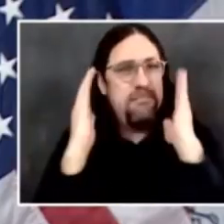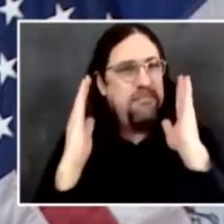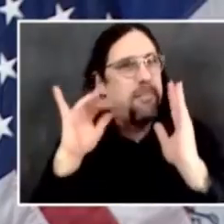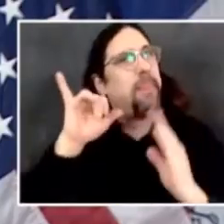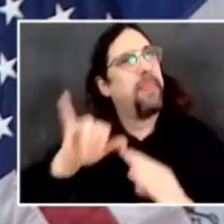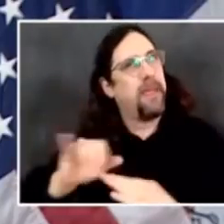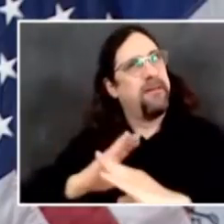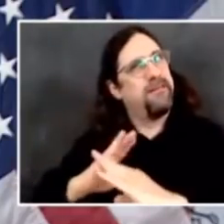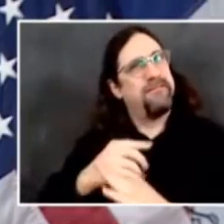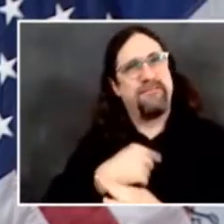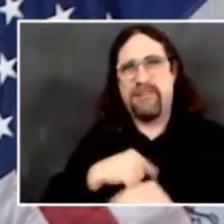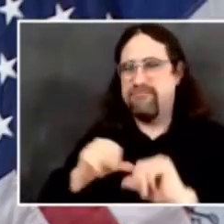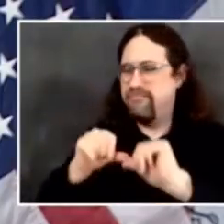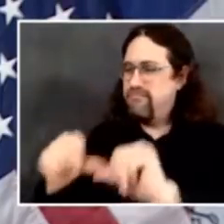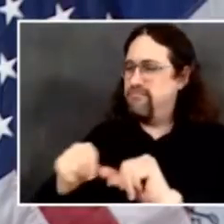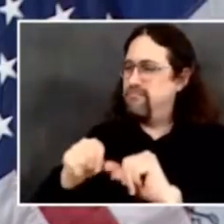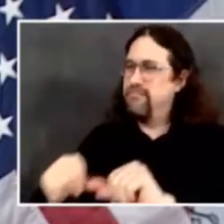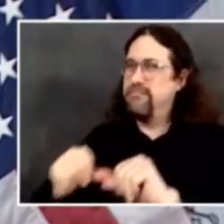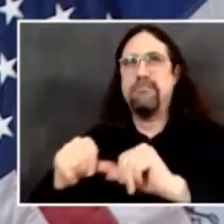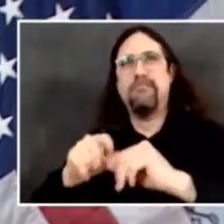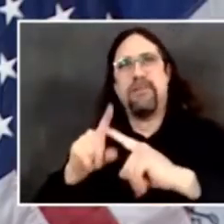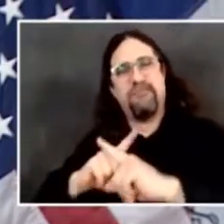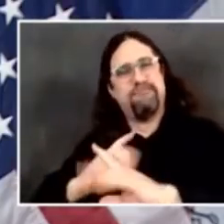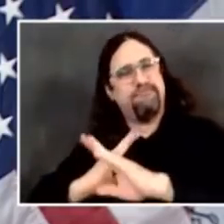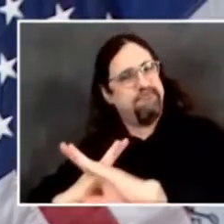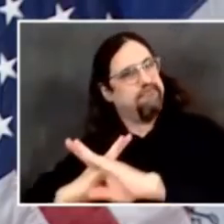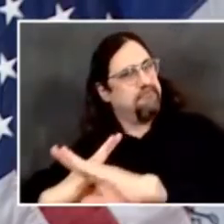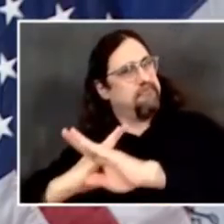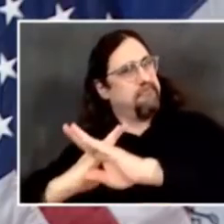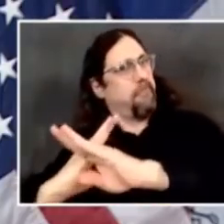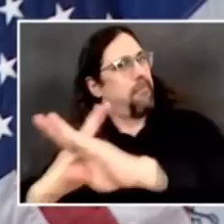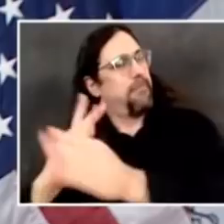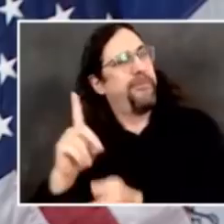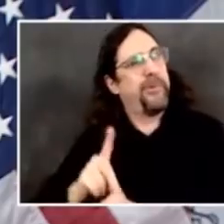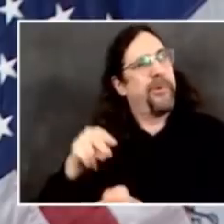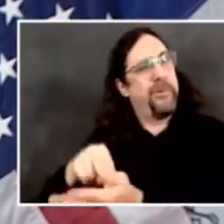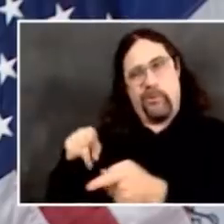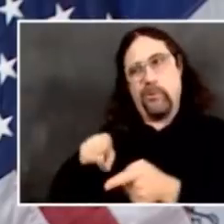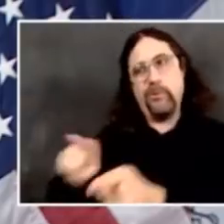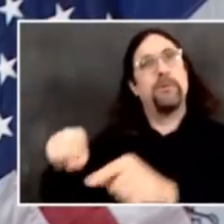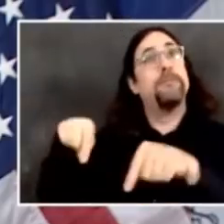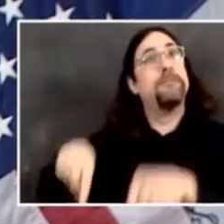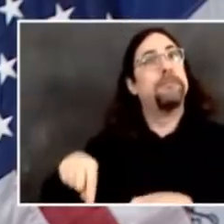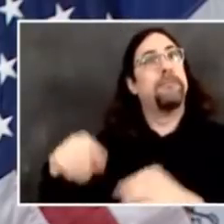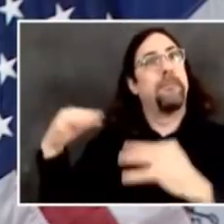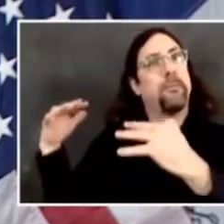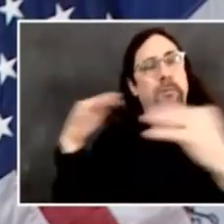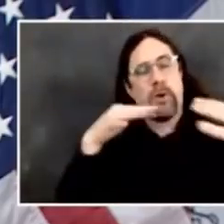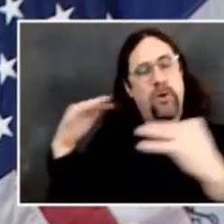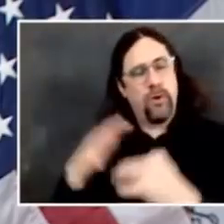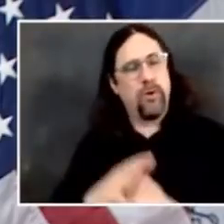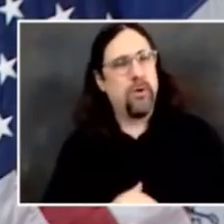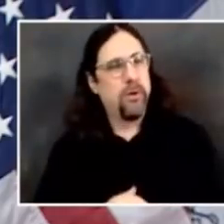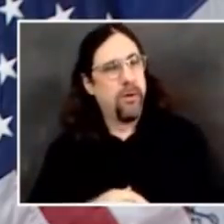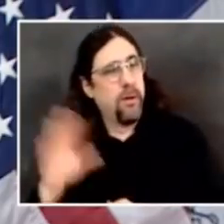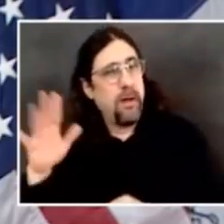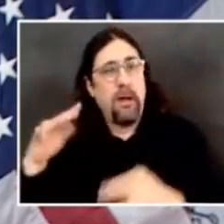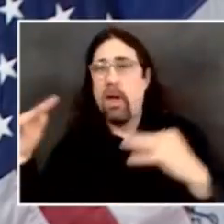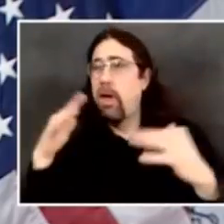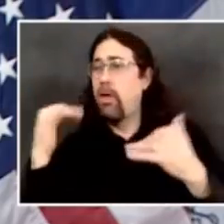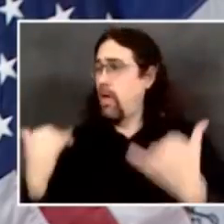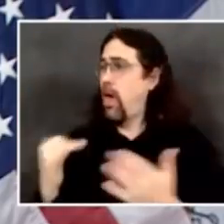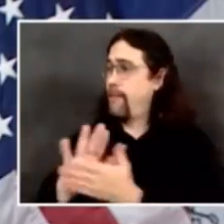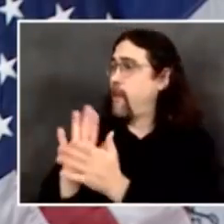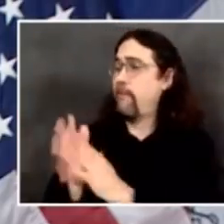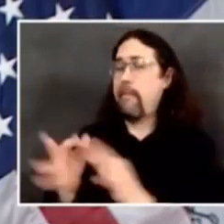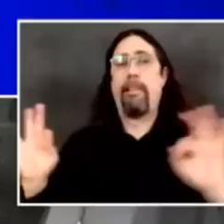time, this has been a week-to-week, day-to-day struggle for weeks and weeks to make sure there was enough where